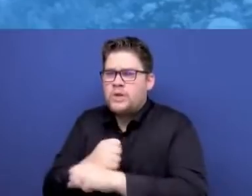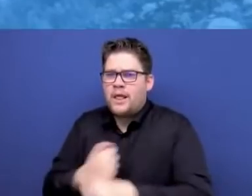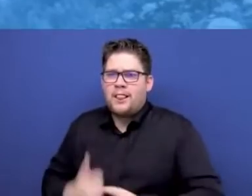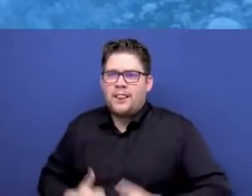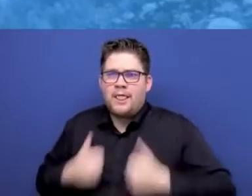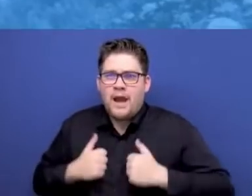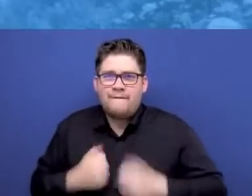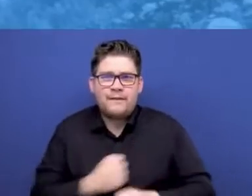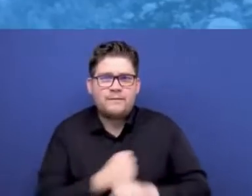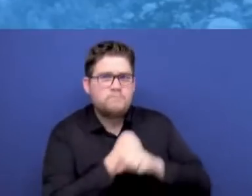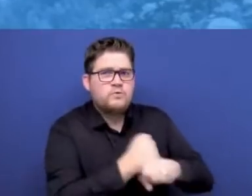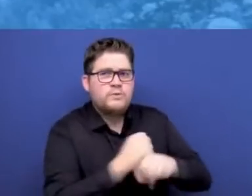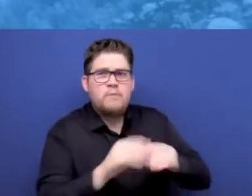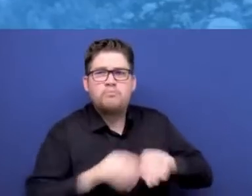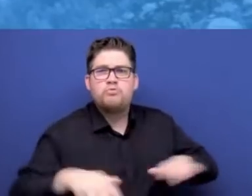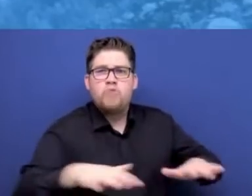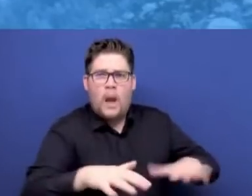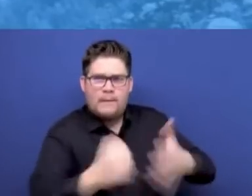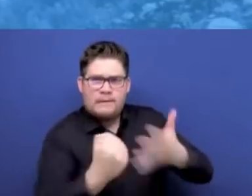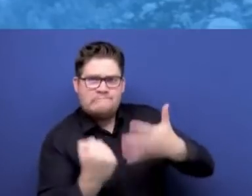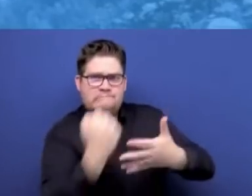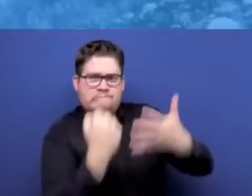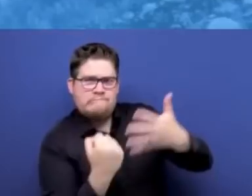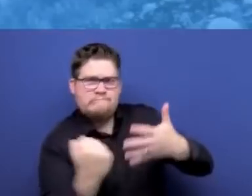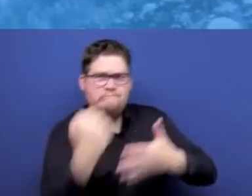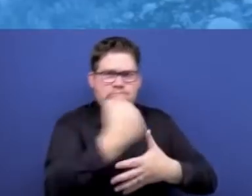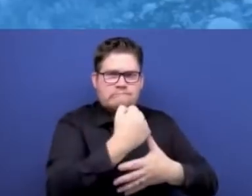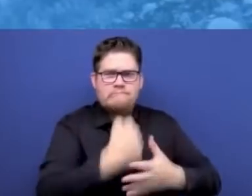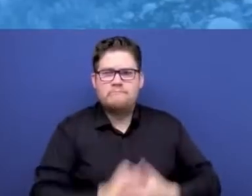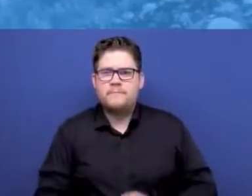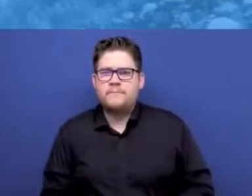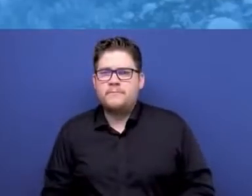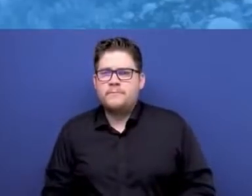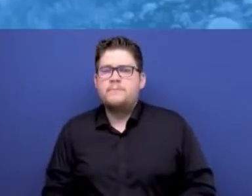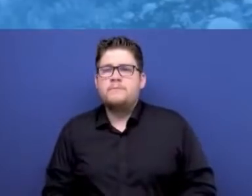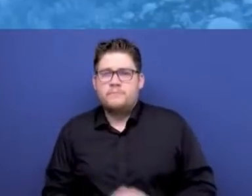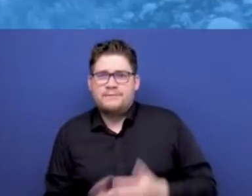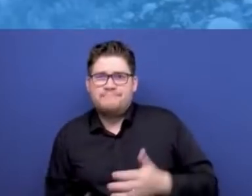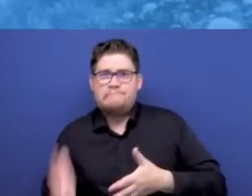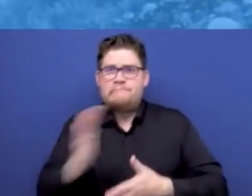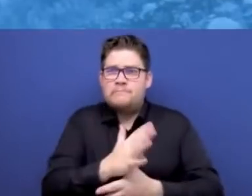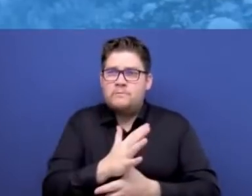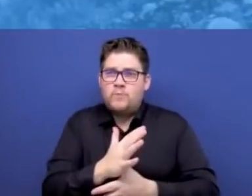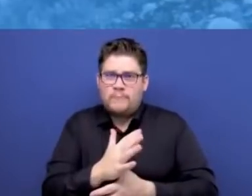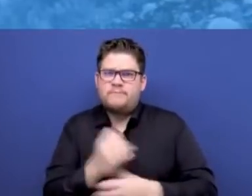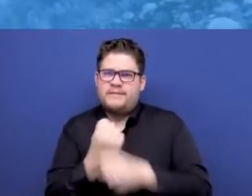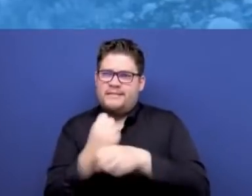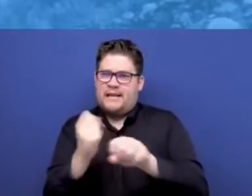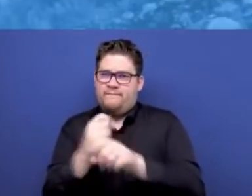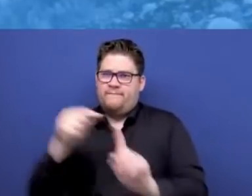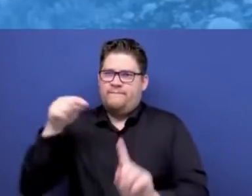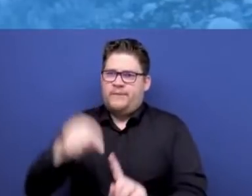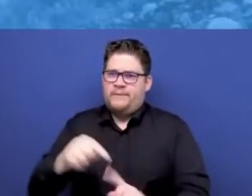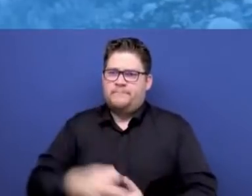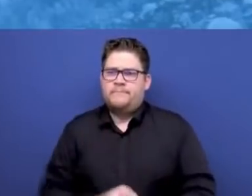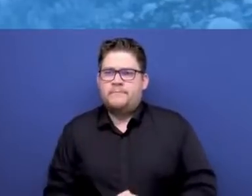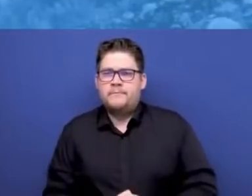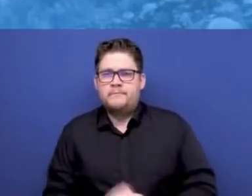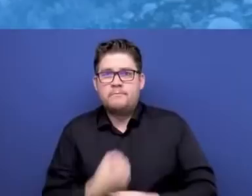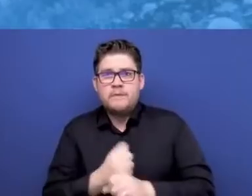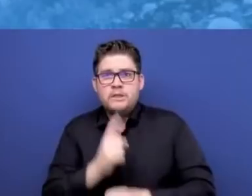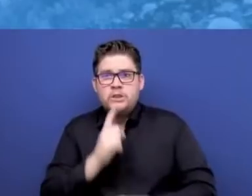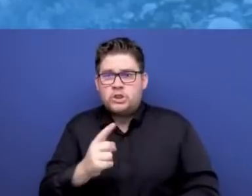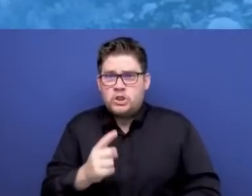and resource management remains a top priority, and we'll make sure that our crews and our partners are rested appropriately, as this will